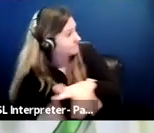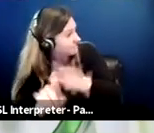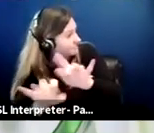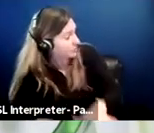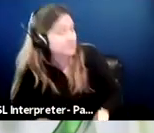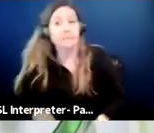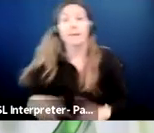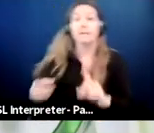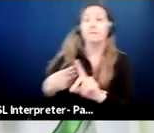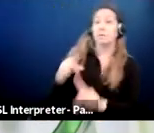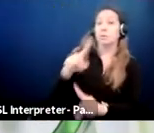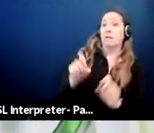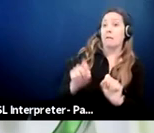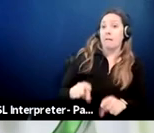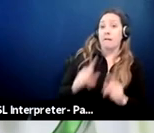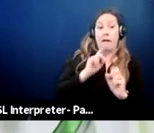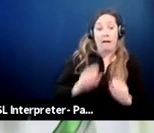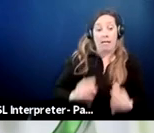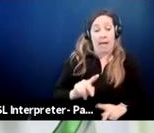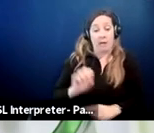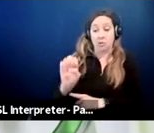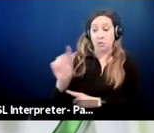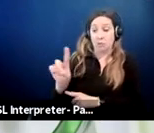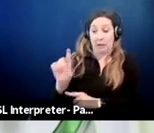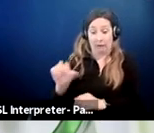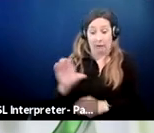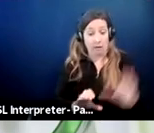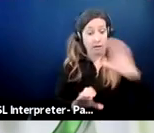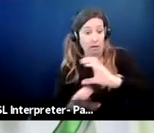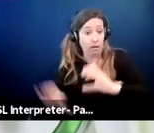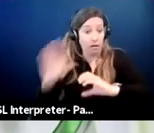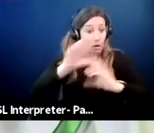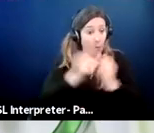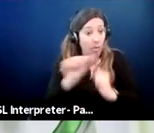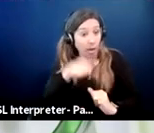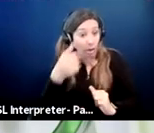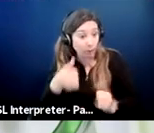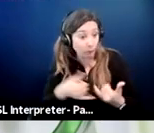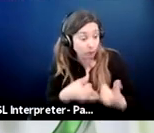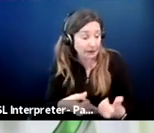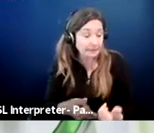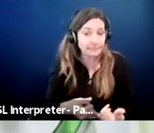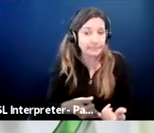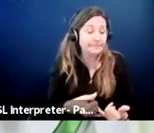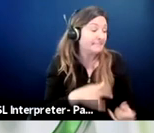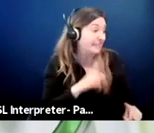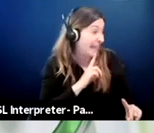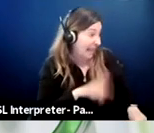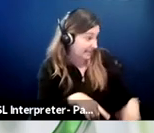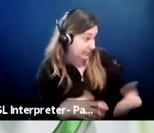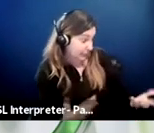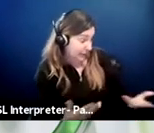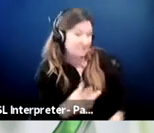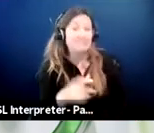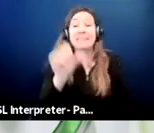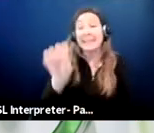SR&ED allow stacking and mixing with other grants? Yes and no. So yes, you can. So you can stack